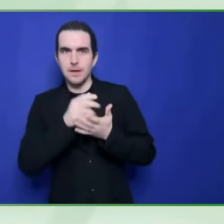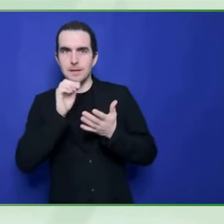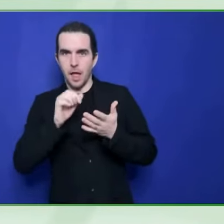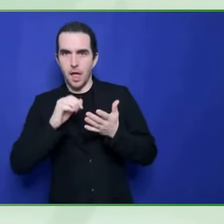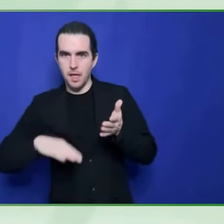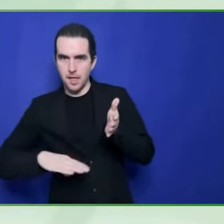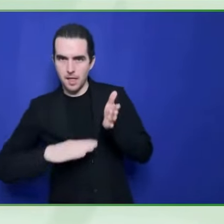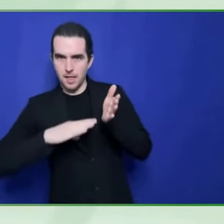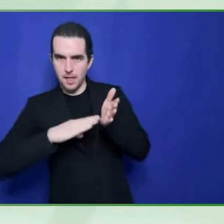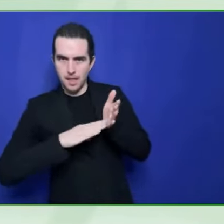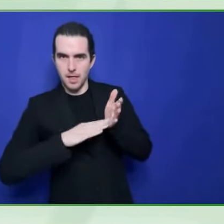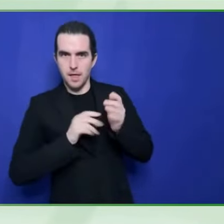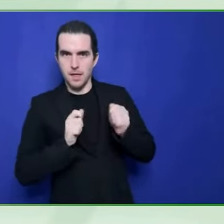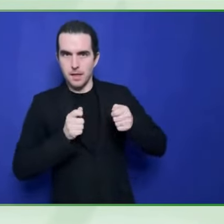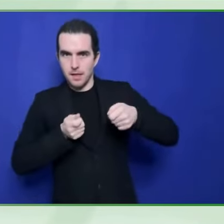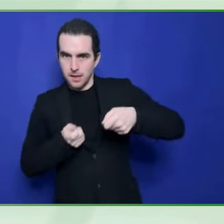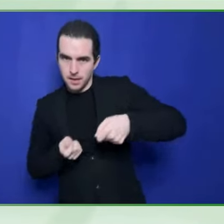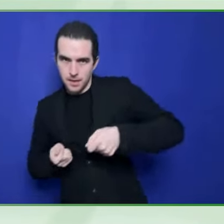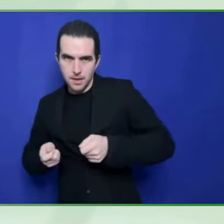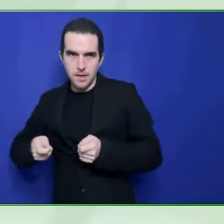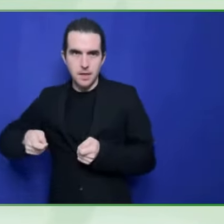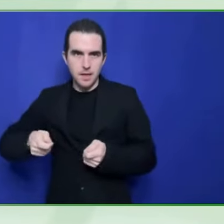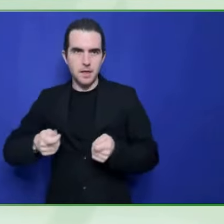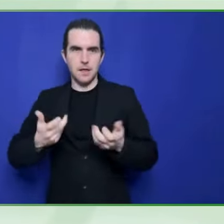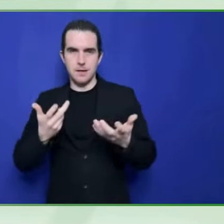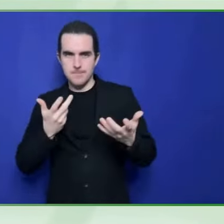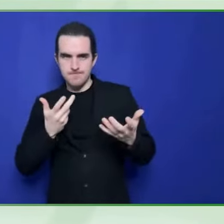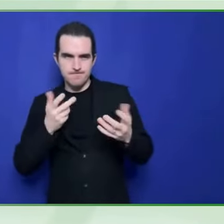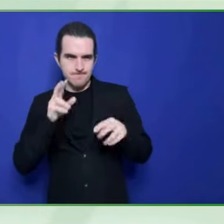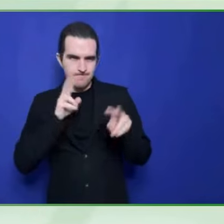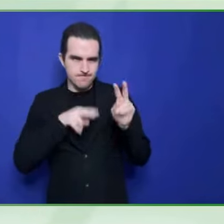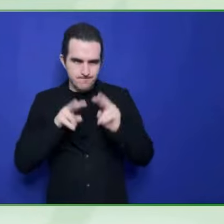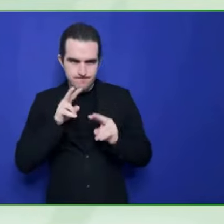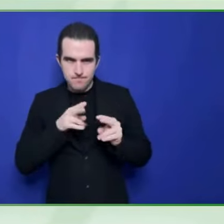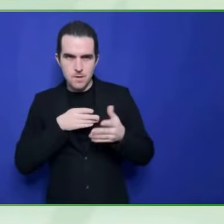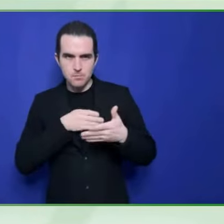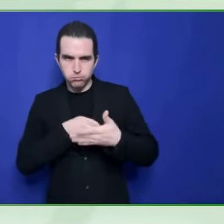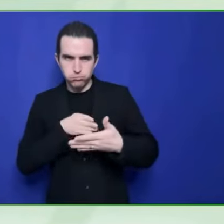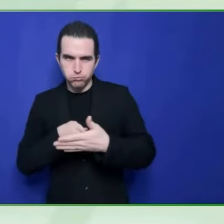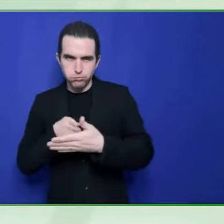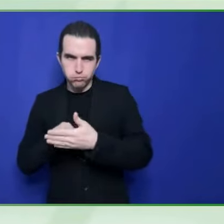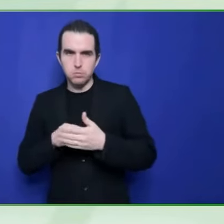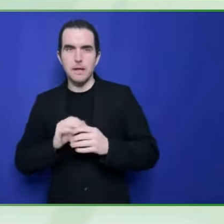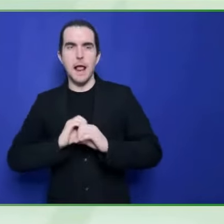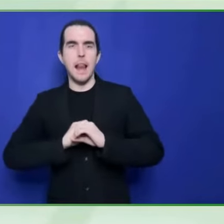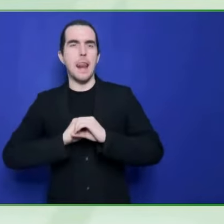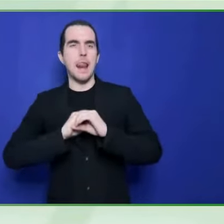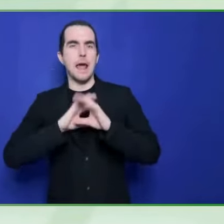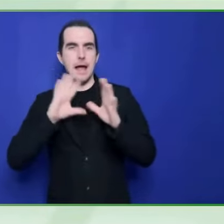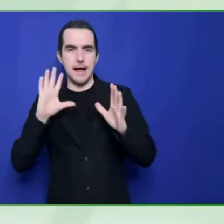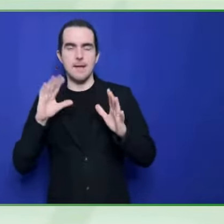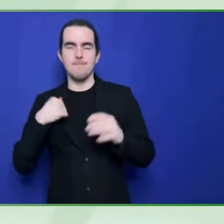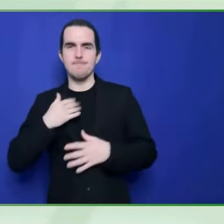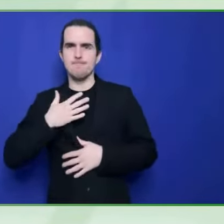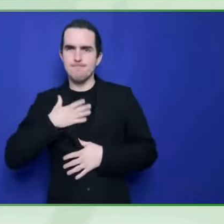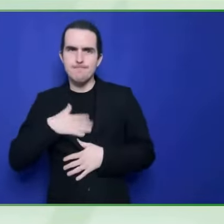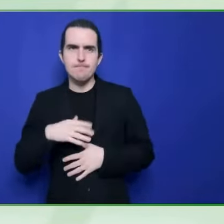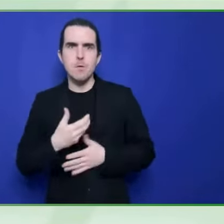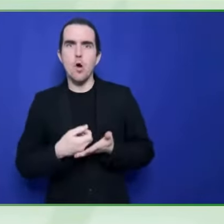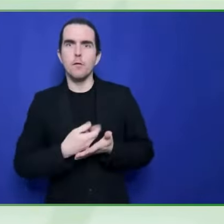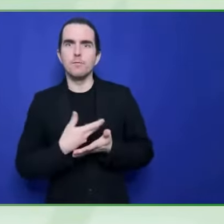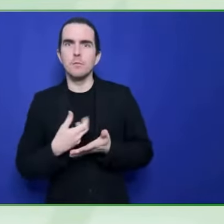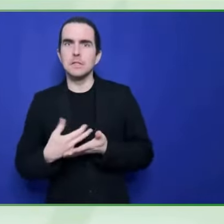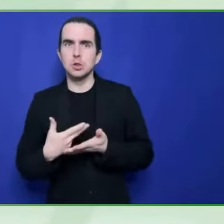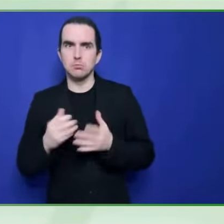for specific resources like PDFs of accessible data. And that was not widely accessible or